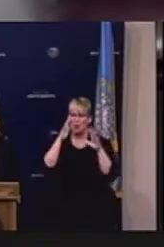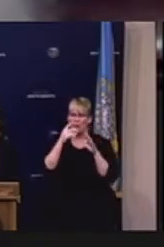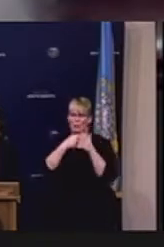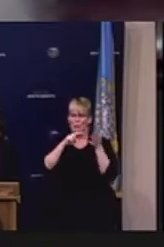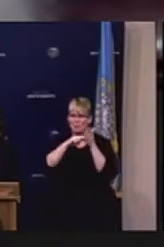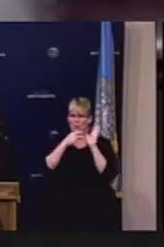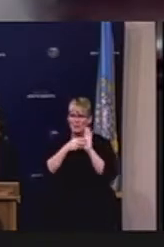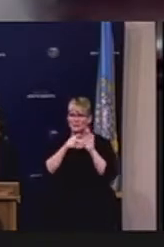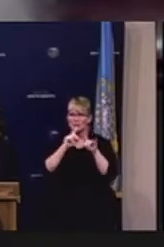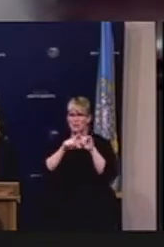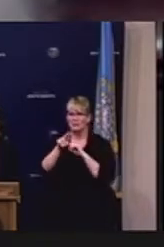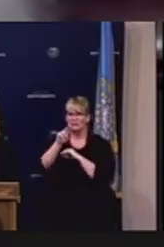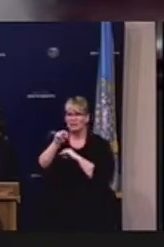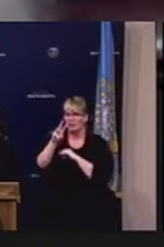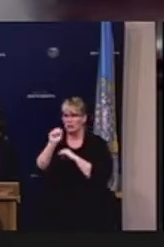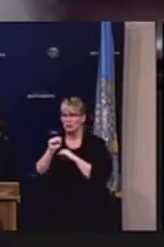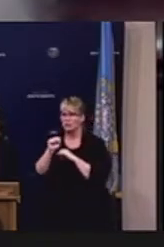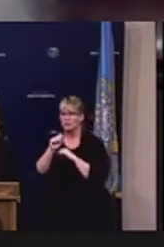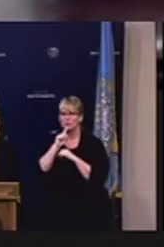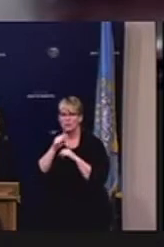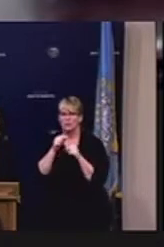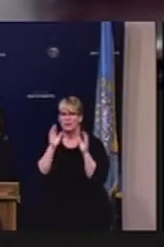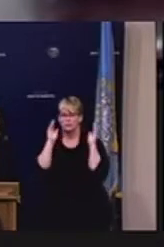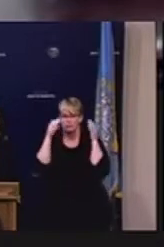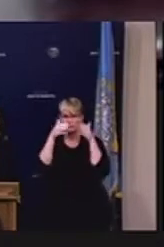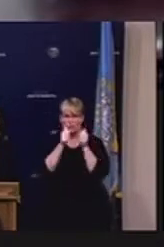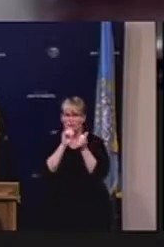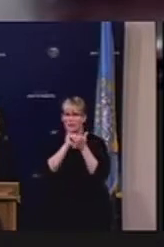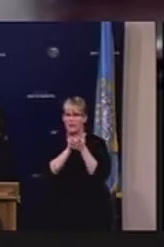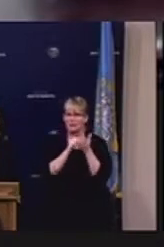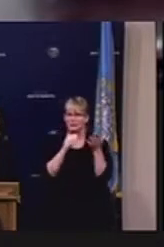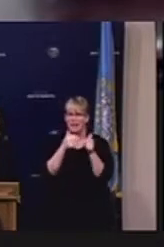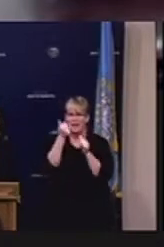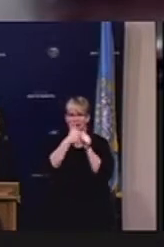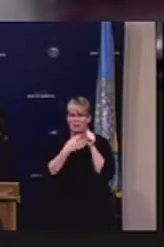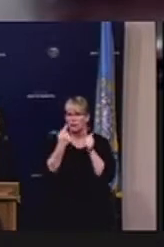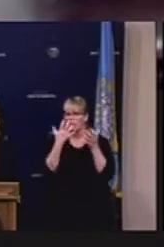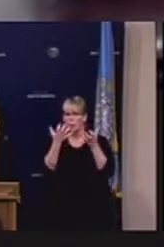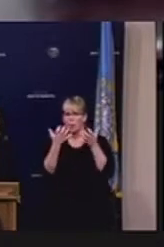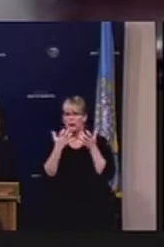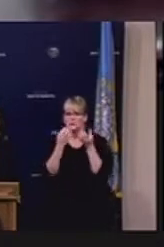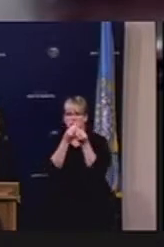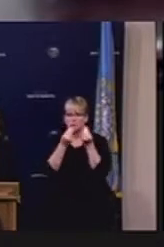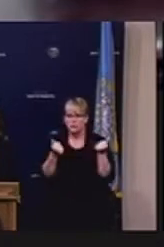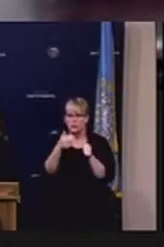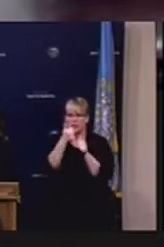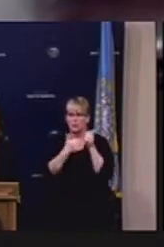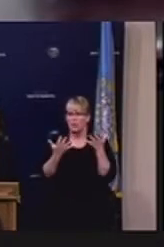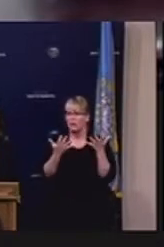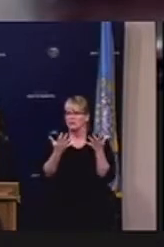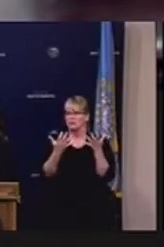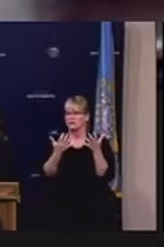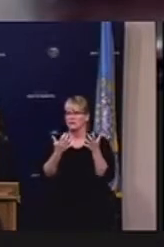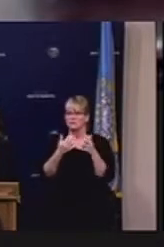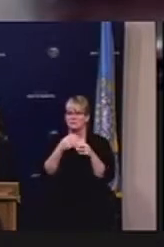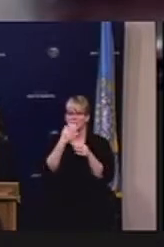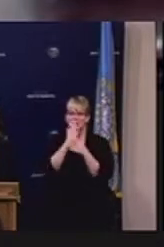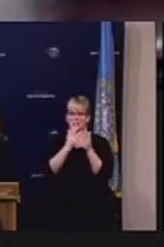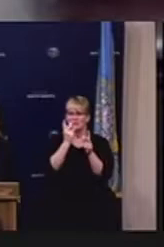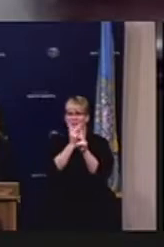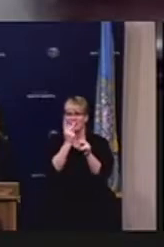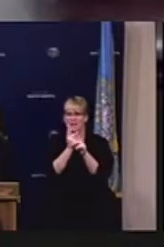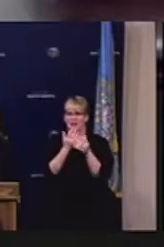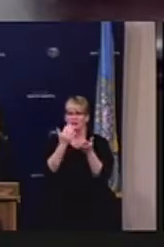know of today, and for good reason. Everyone's looking for solutions. Everyone wants something that's going to